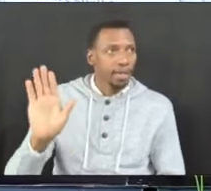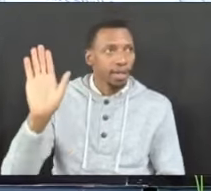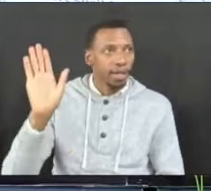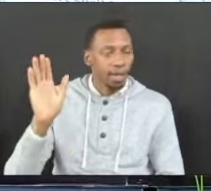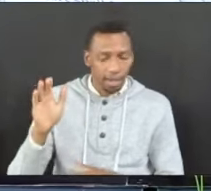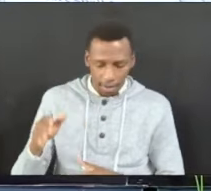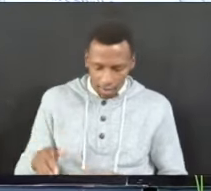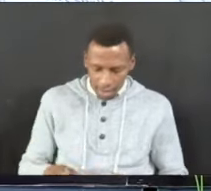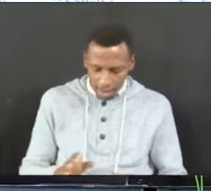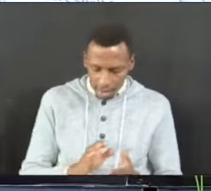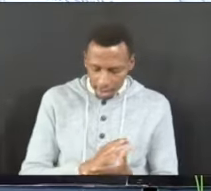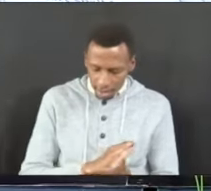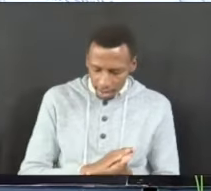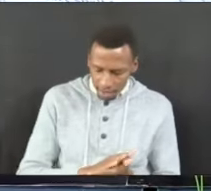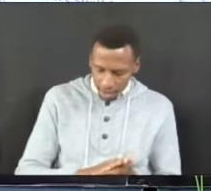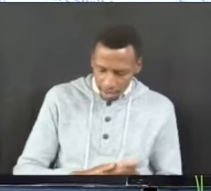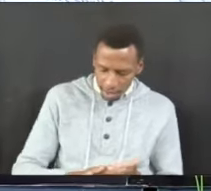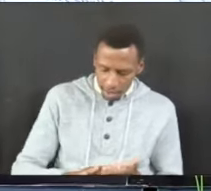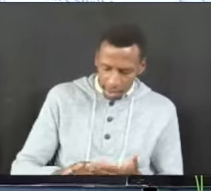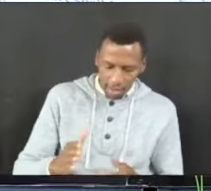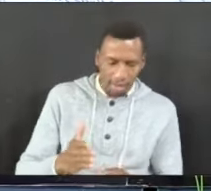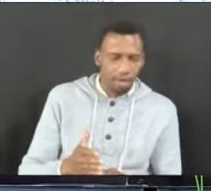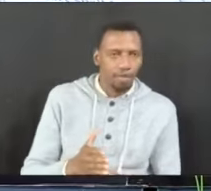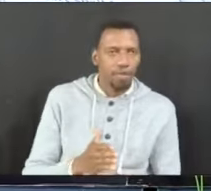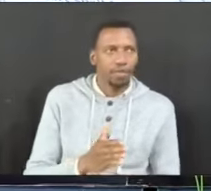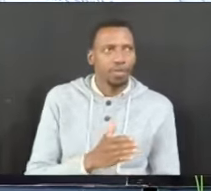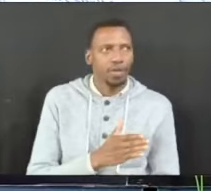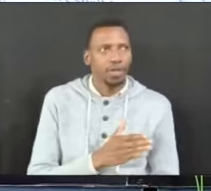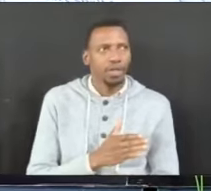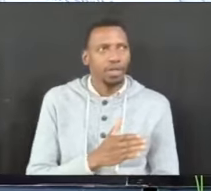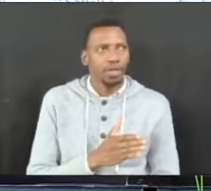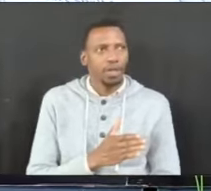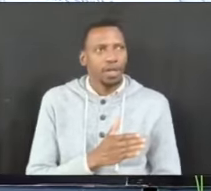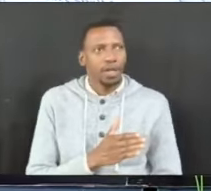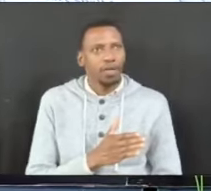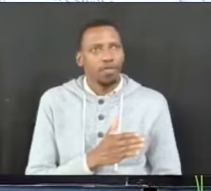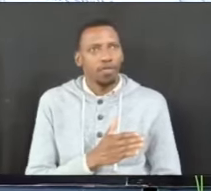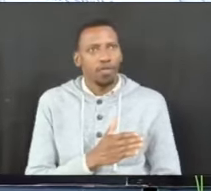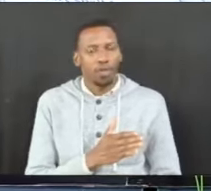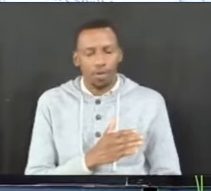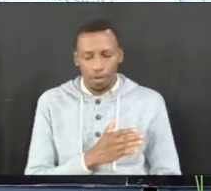Make thy way plain